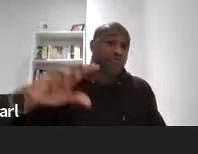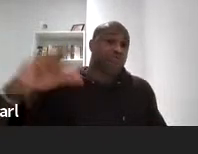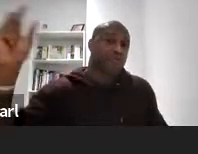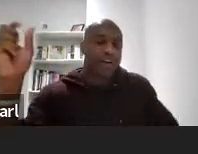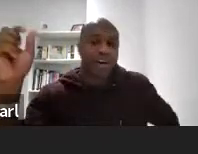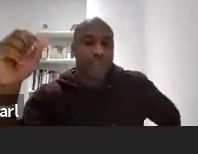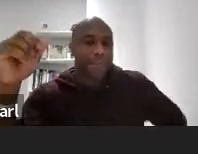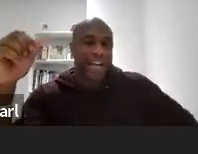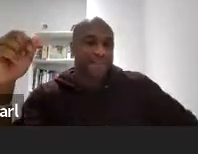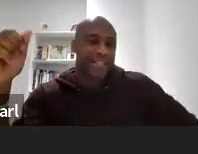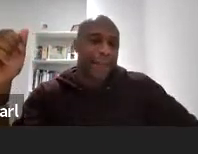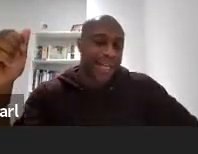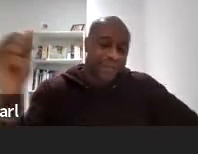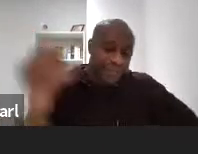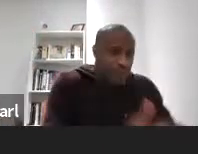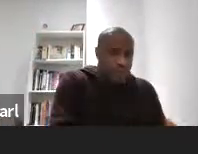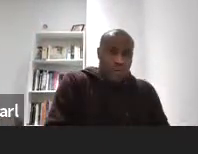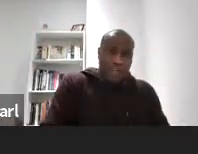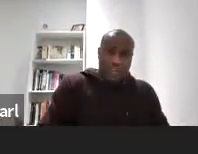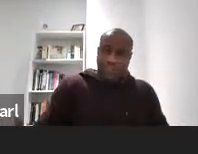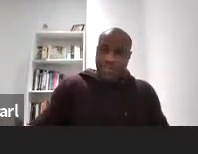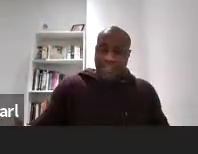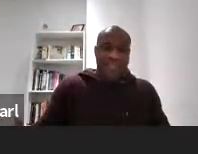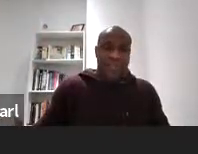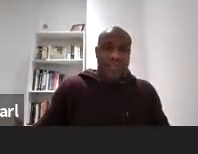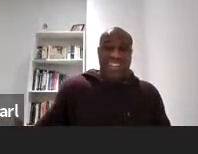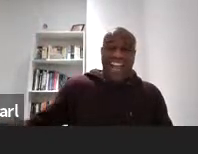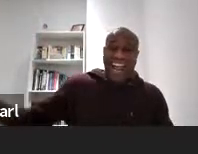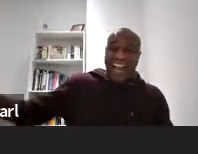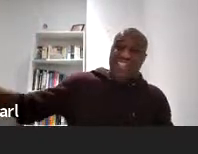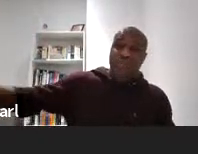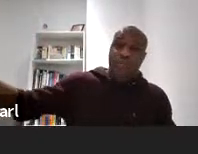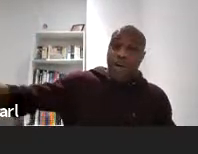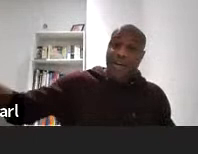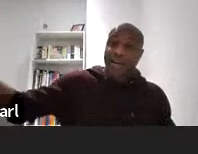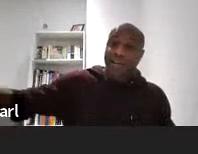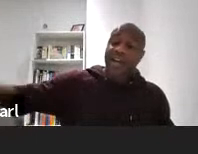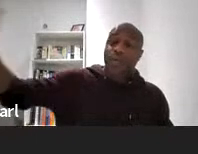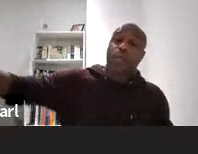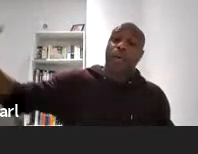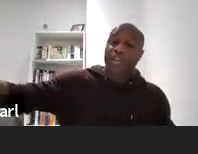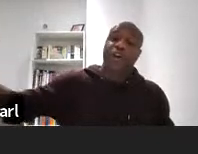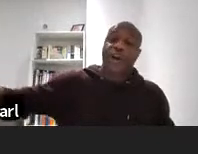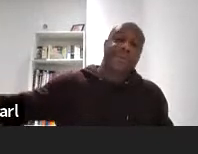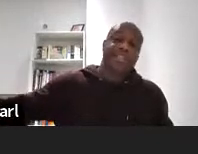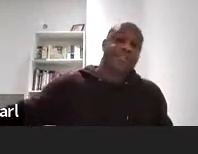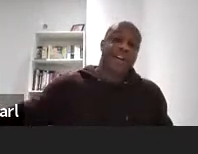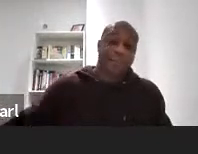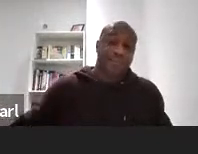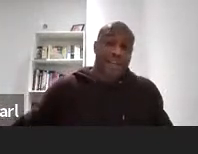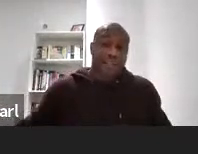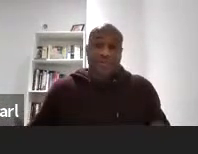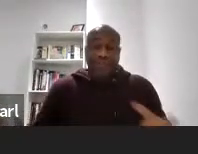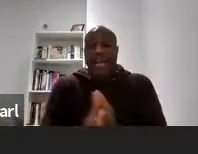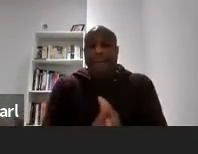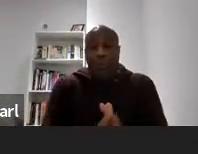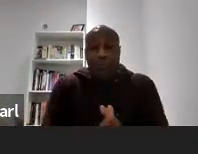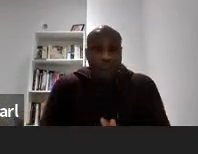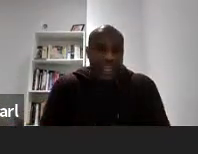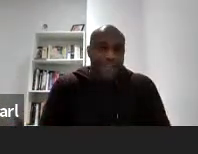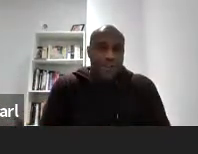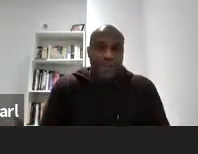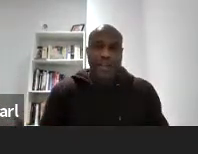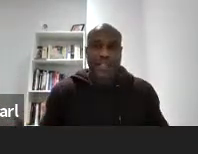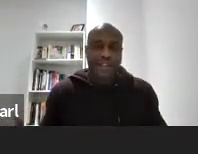a drawing on the back of a napkin, right through to something which can actually work like what you're hoping to develop. So for